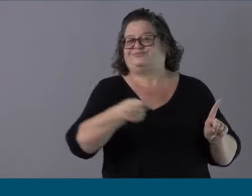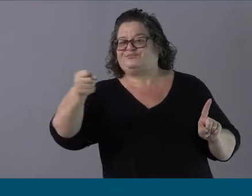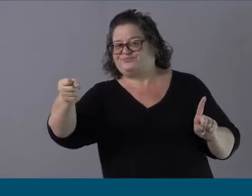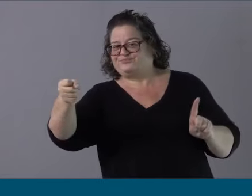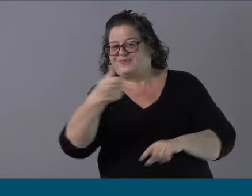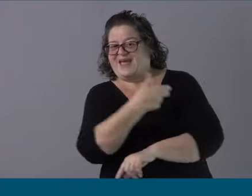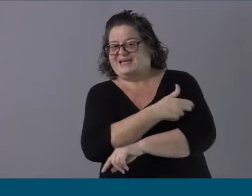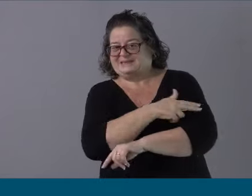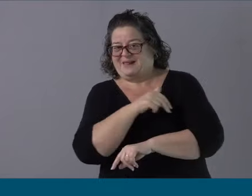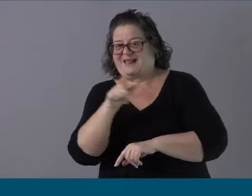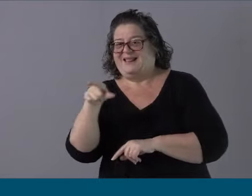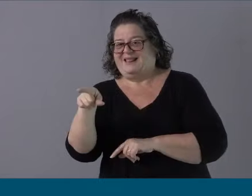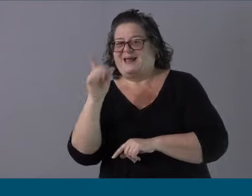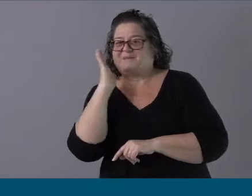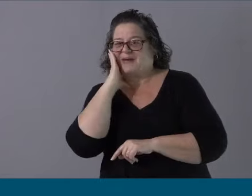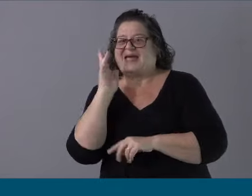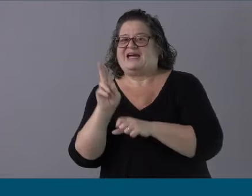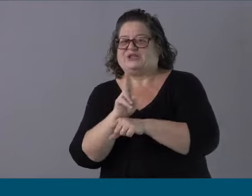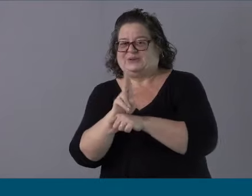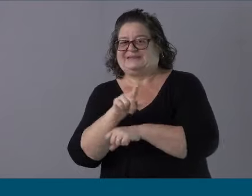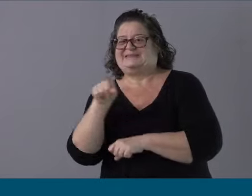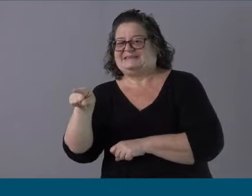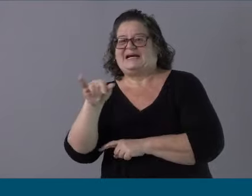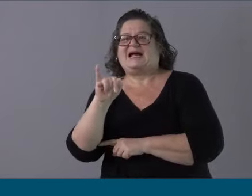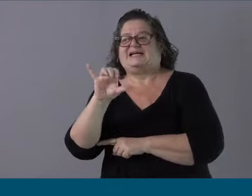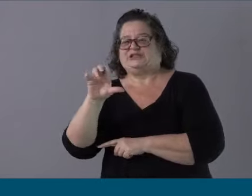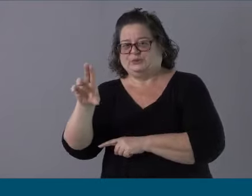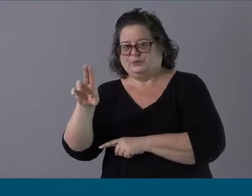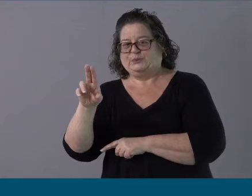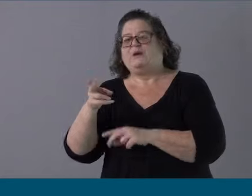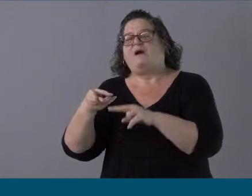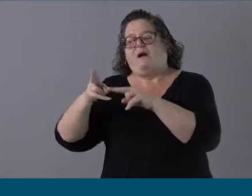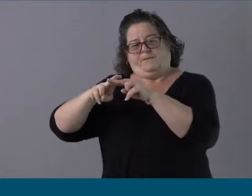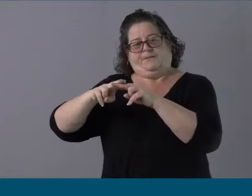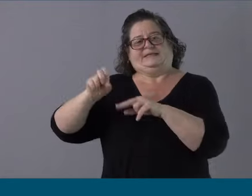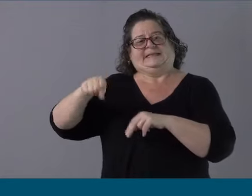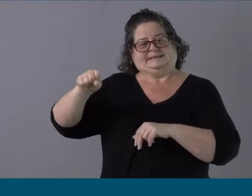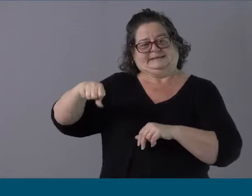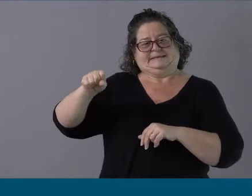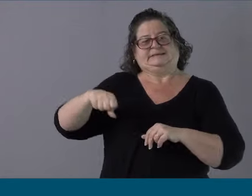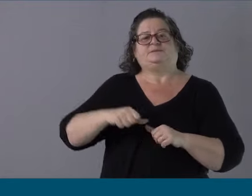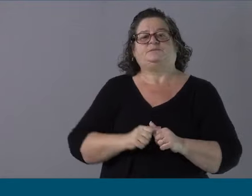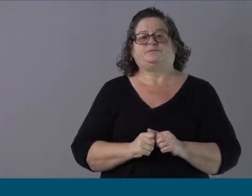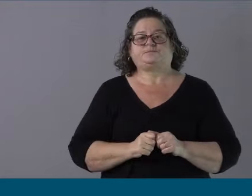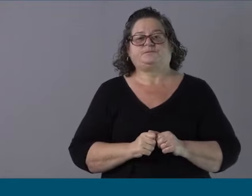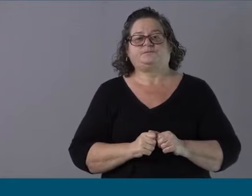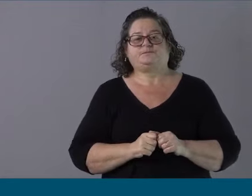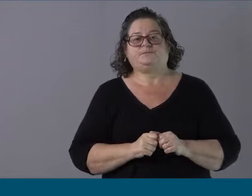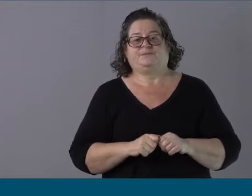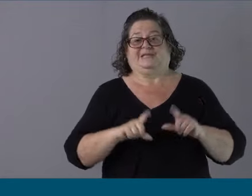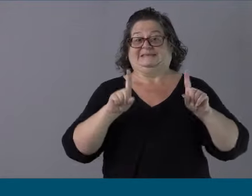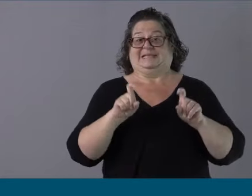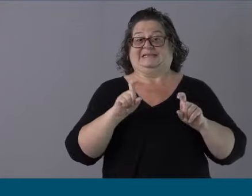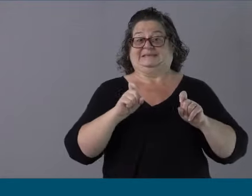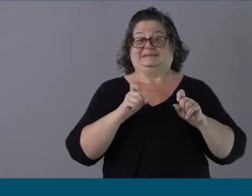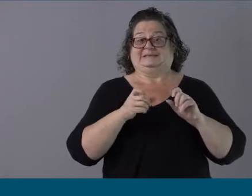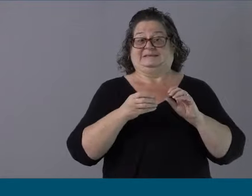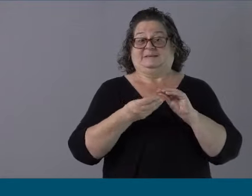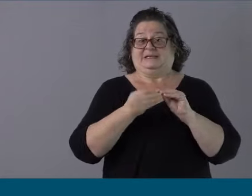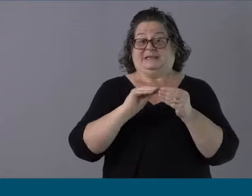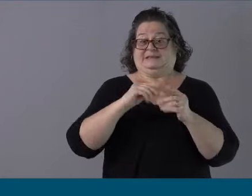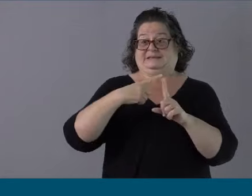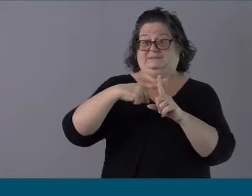our percentage of positive tests, that is trending down for the first time in some time. And that is a